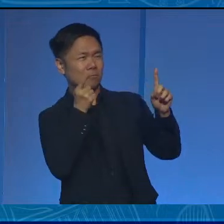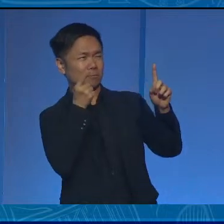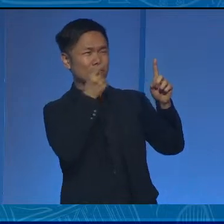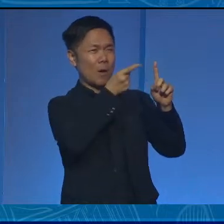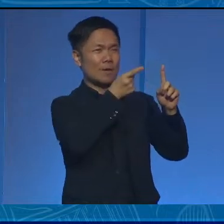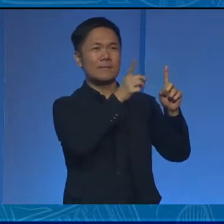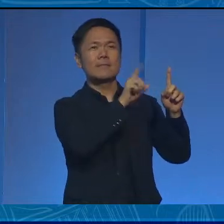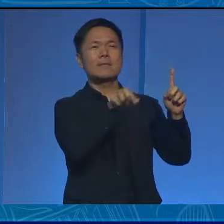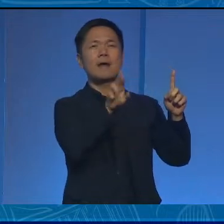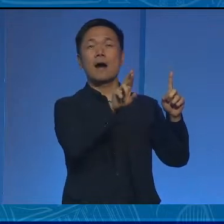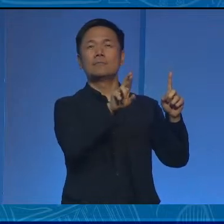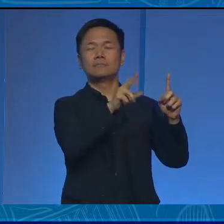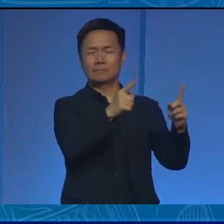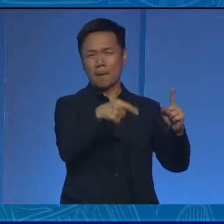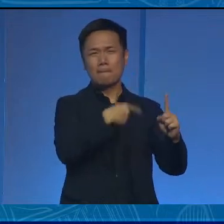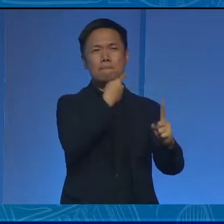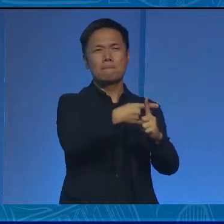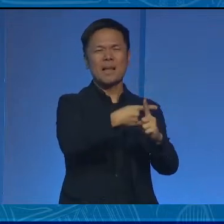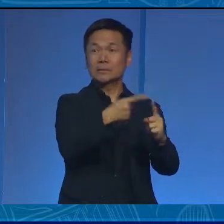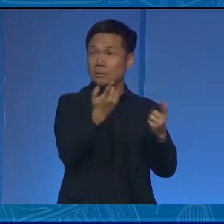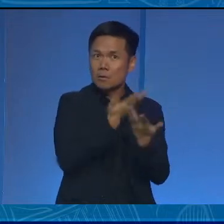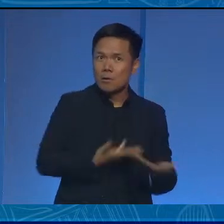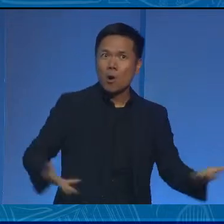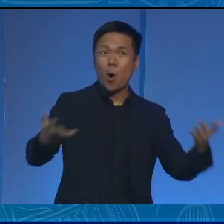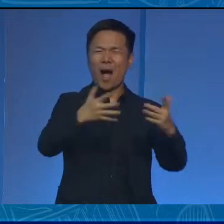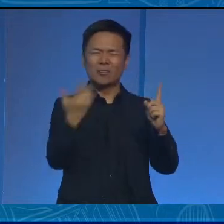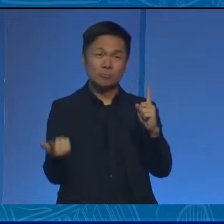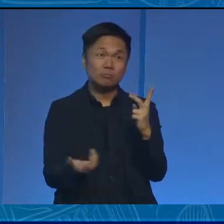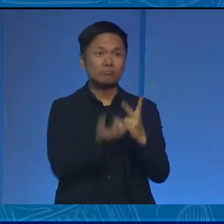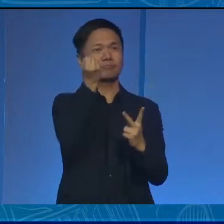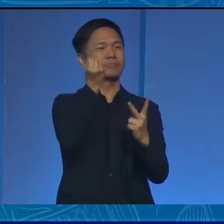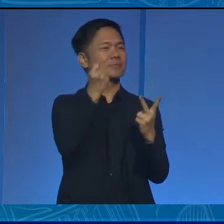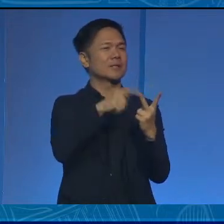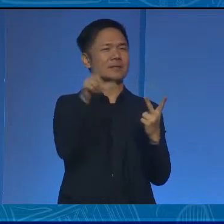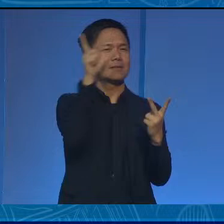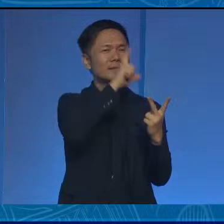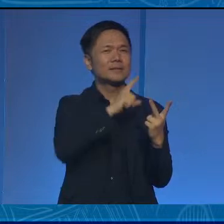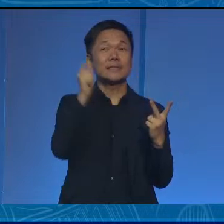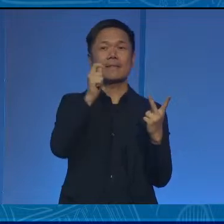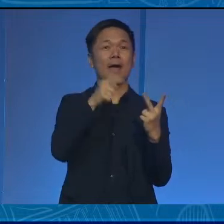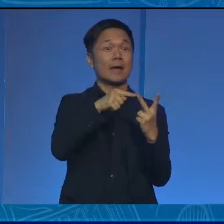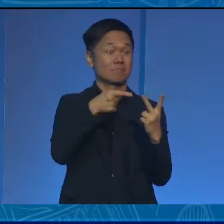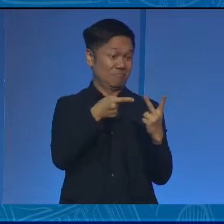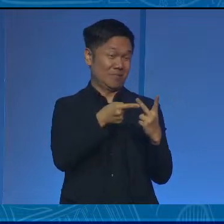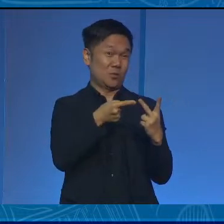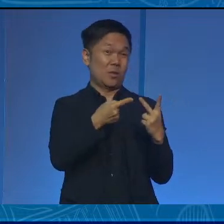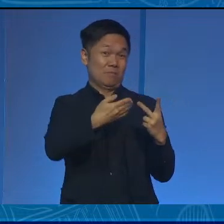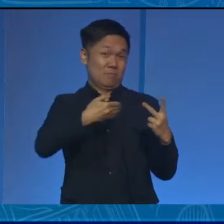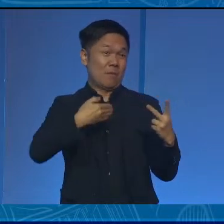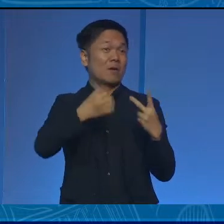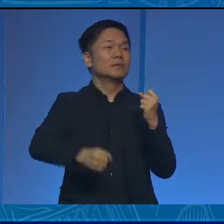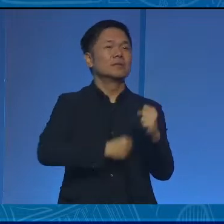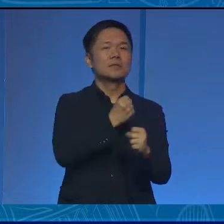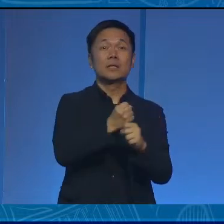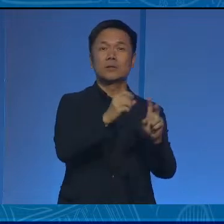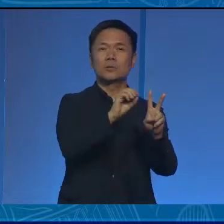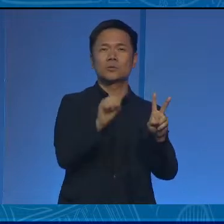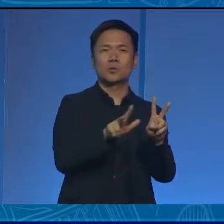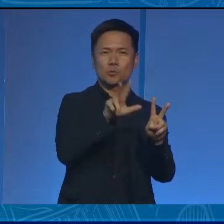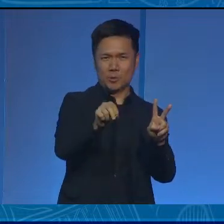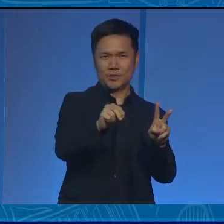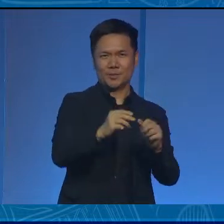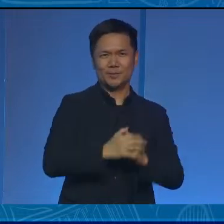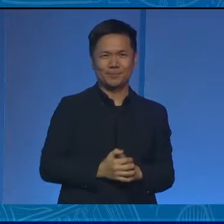adaptation, including the attainment of the Sendai Framework goals by 2030. On my part, I